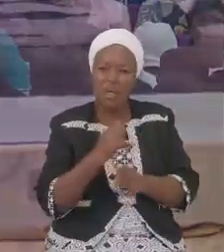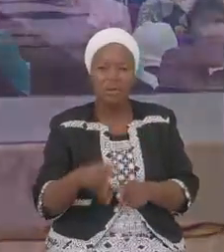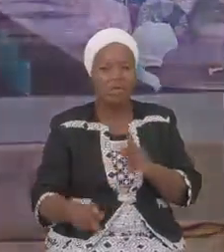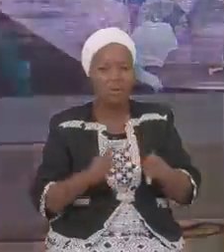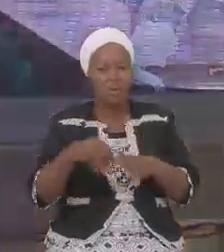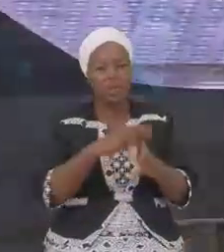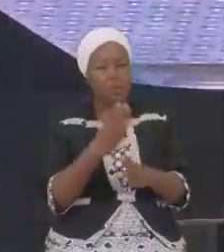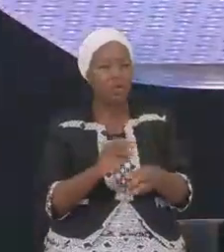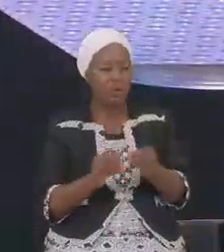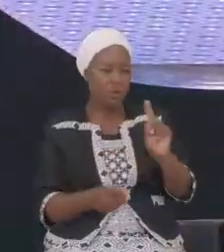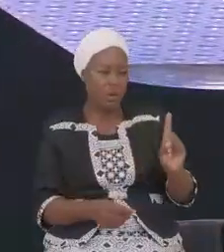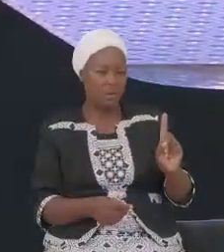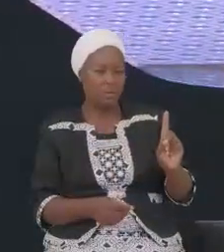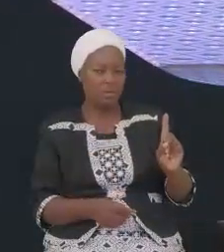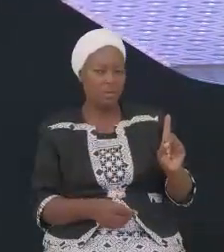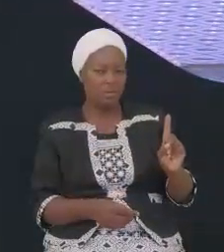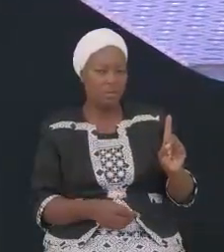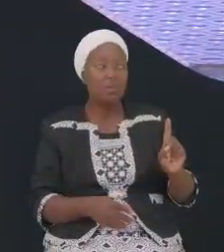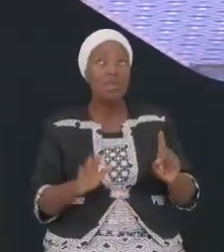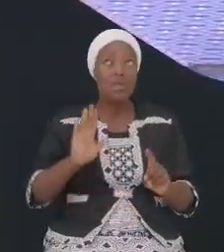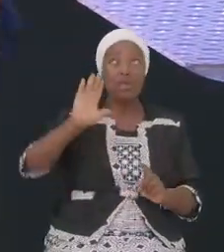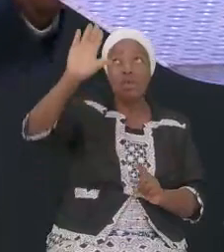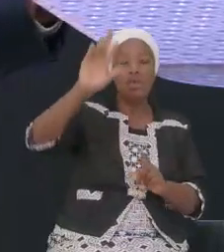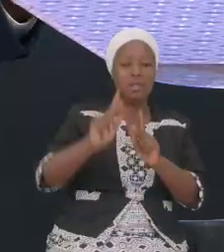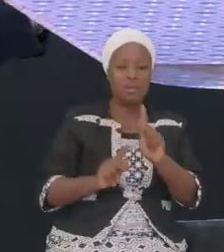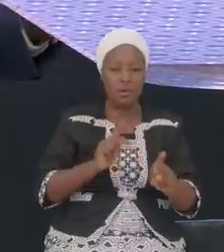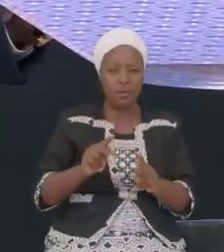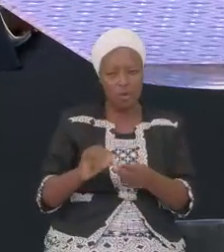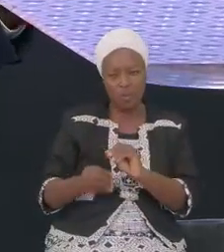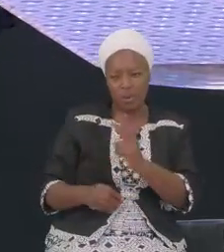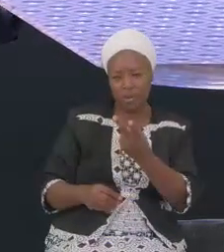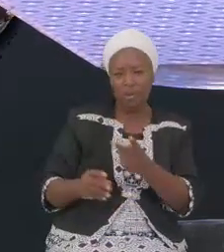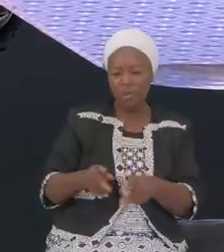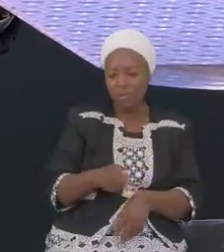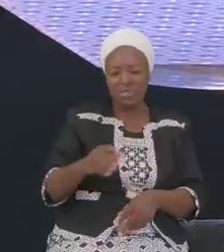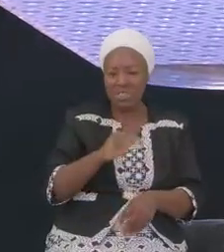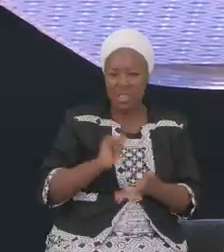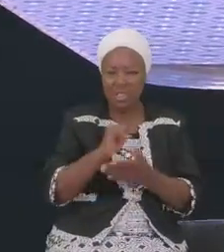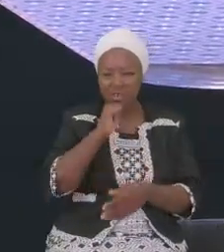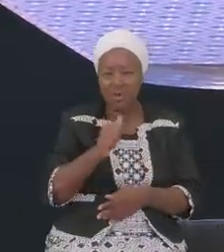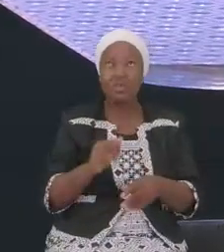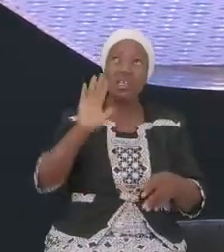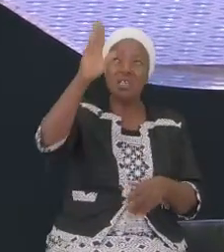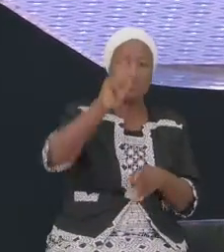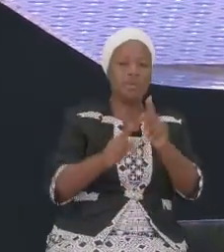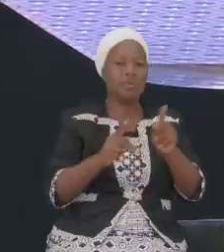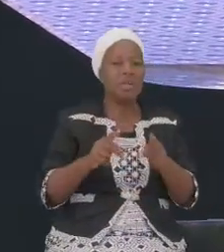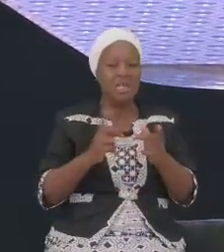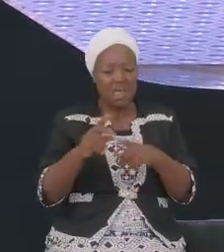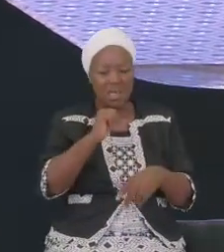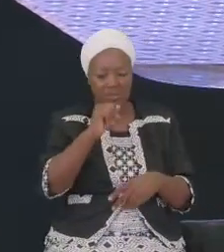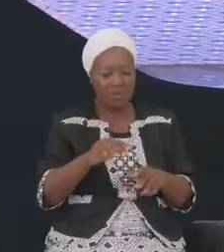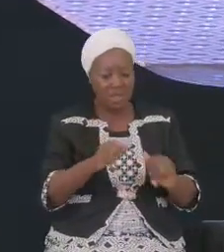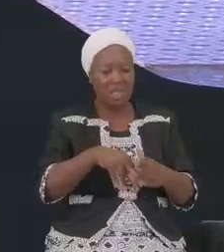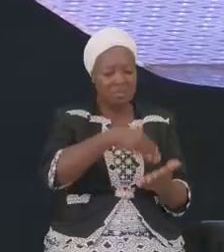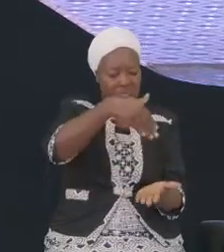world. Number one, his people. Number two, those who are not his people. And you cannot stay in the middle,